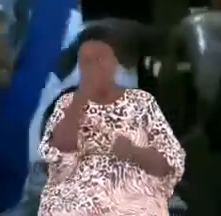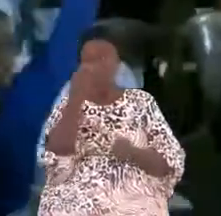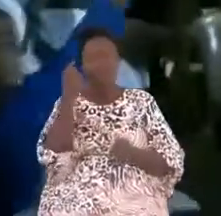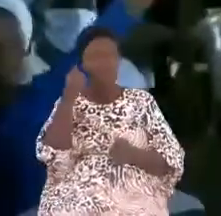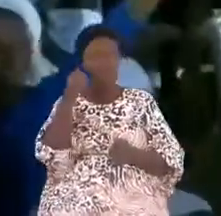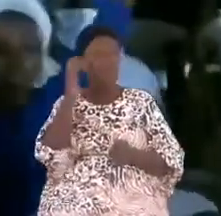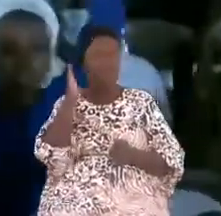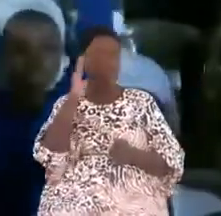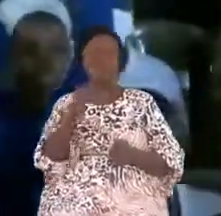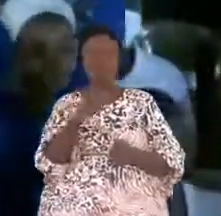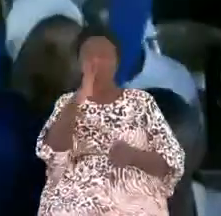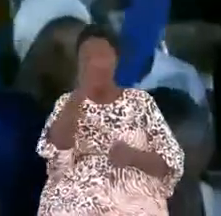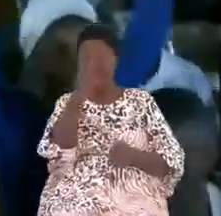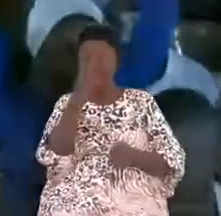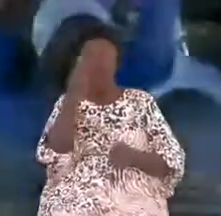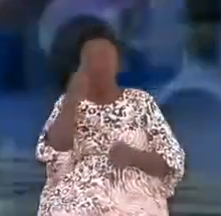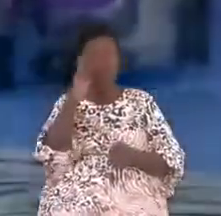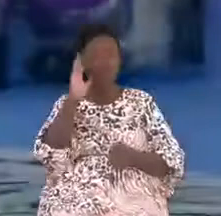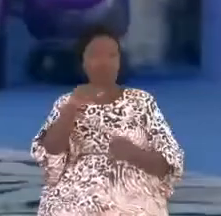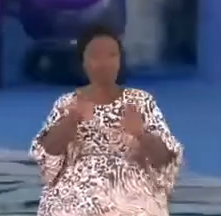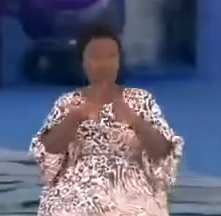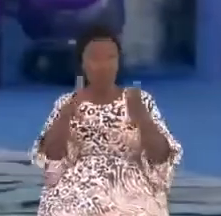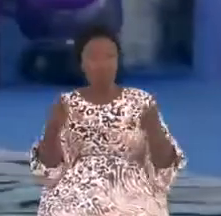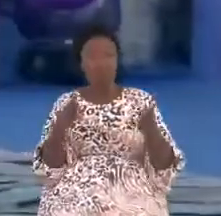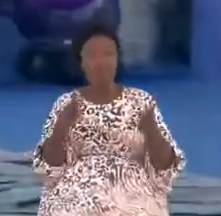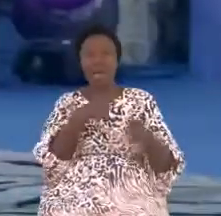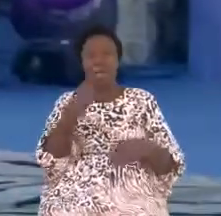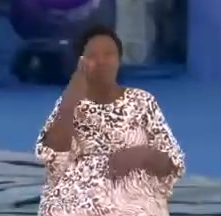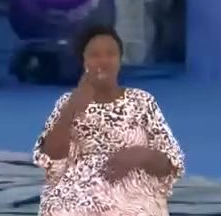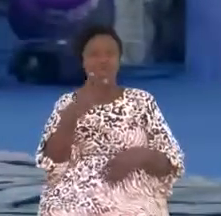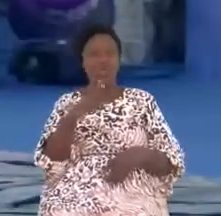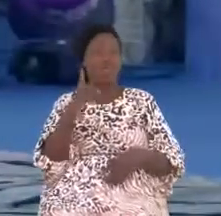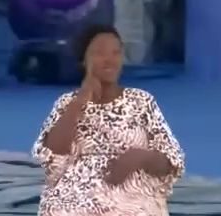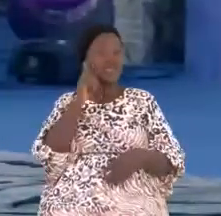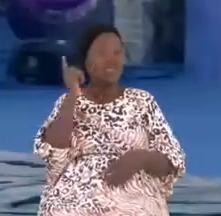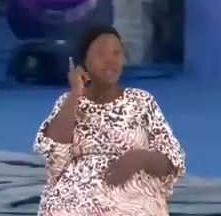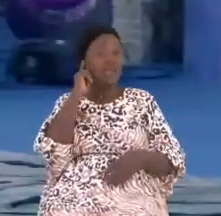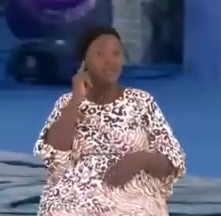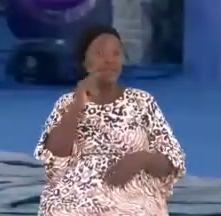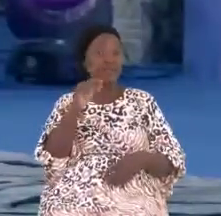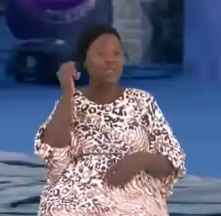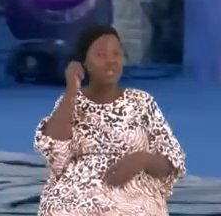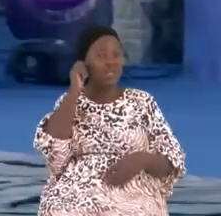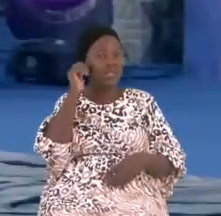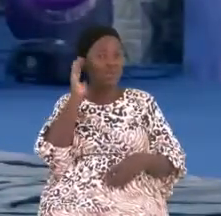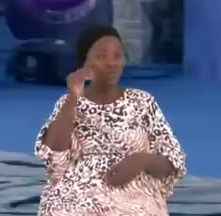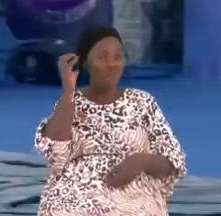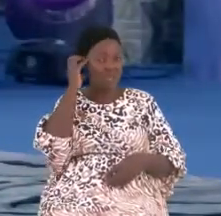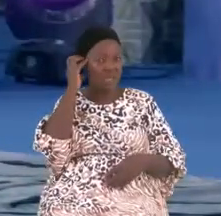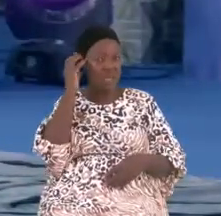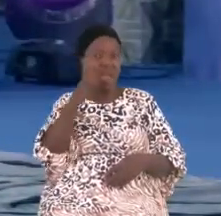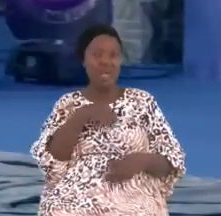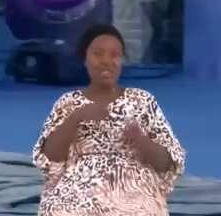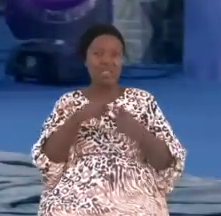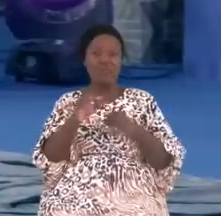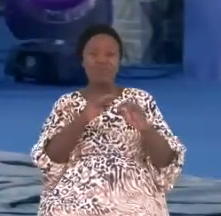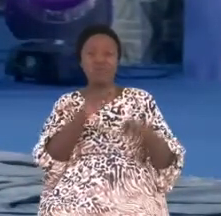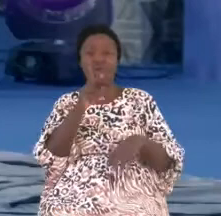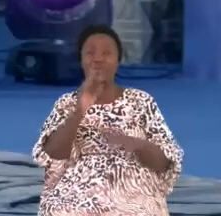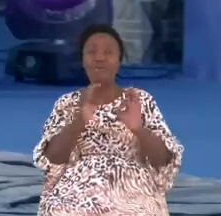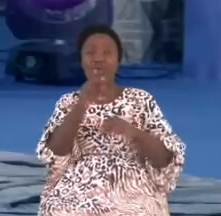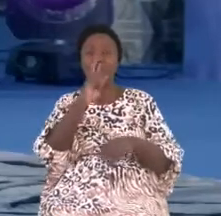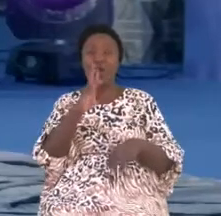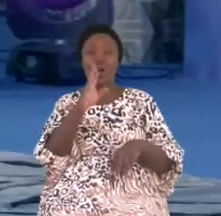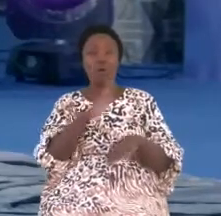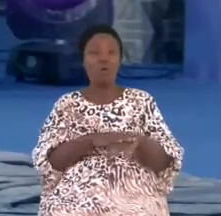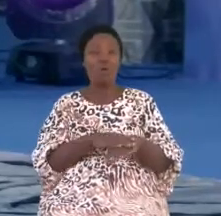will open and see the ears will hear and if your uncoaches after the prayer